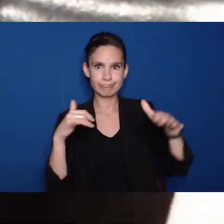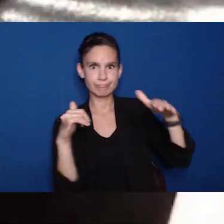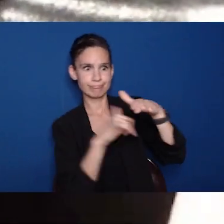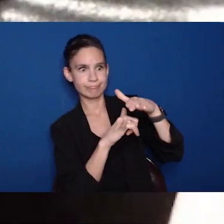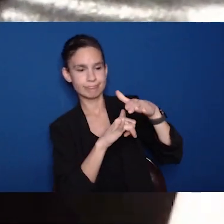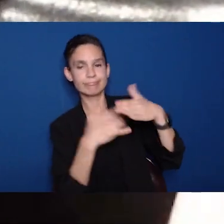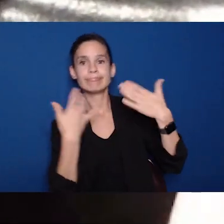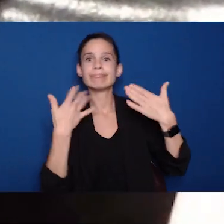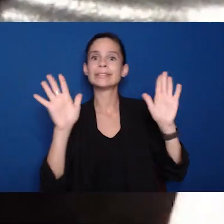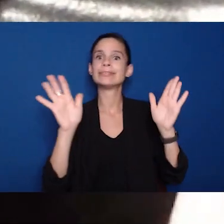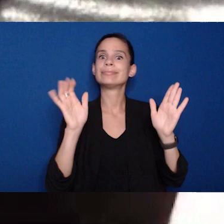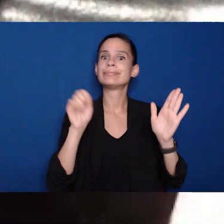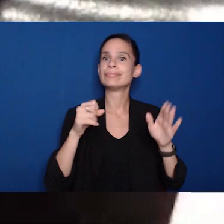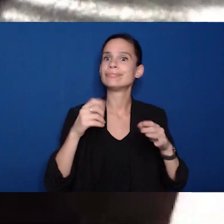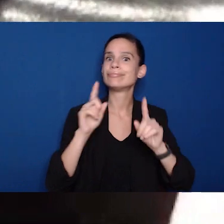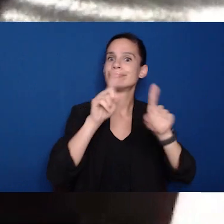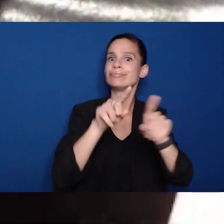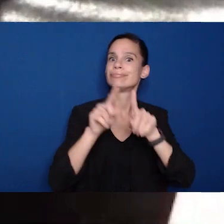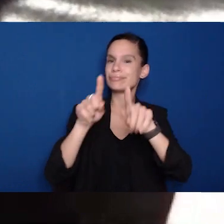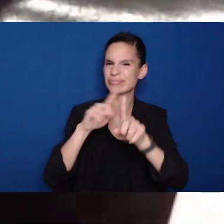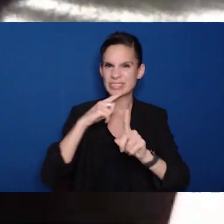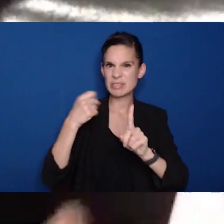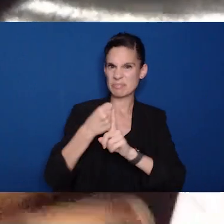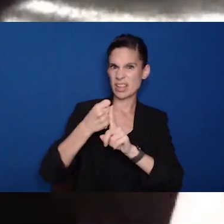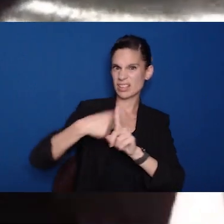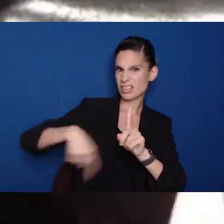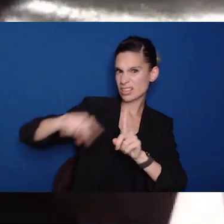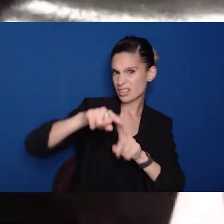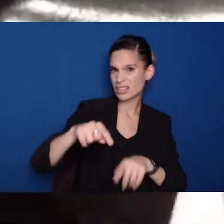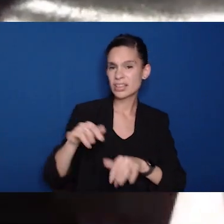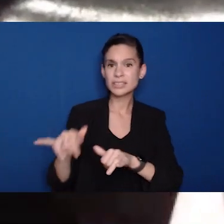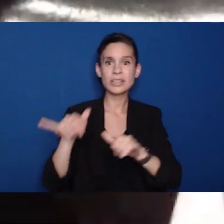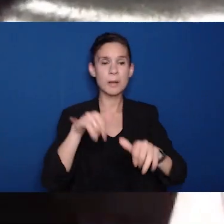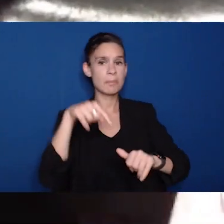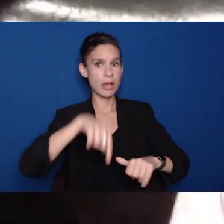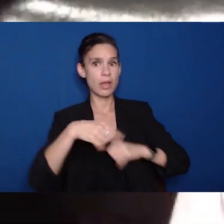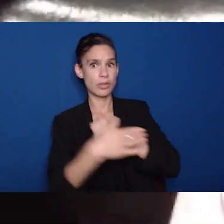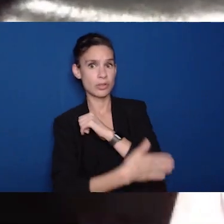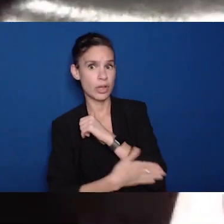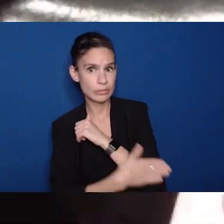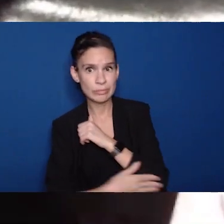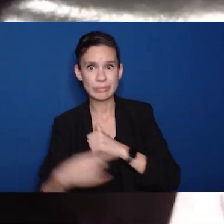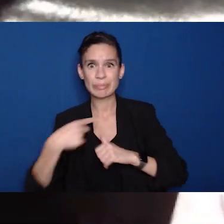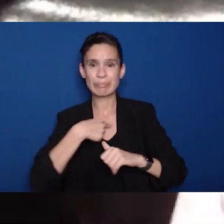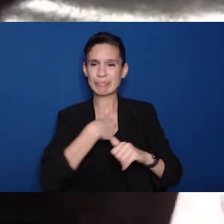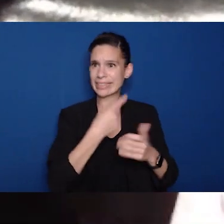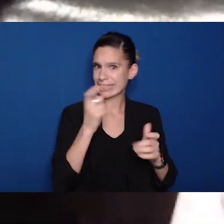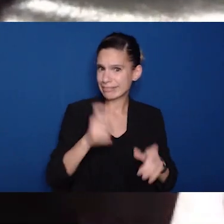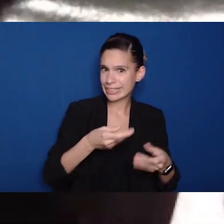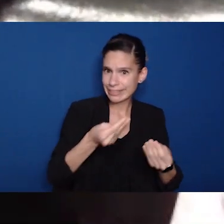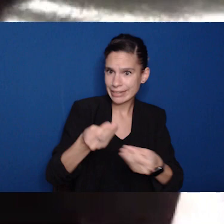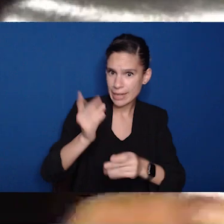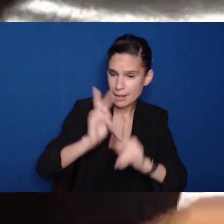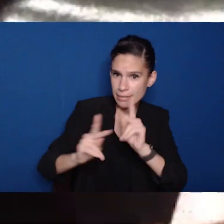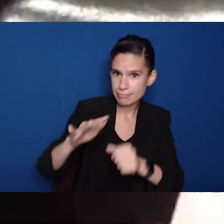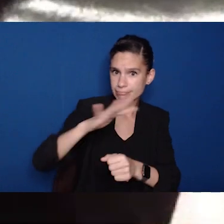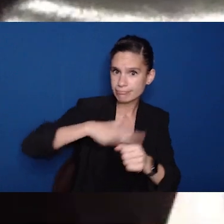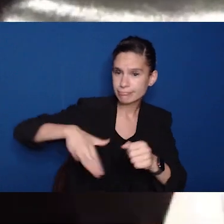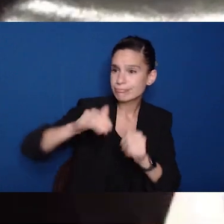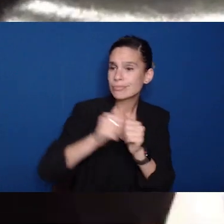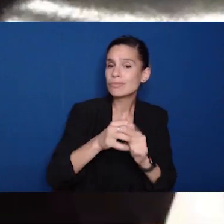be significantly affected. And as a country that is already importing things like maize, to feed its population, it